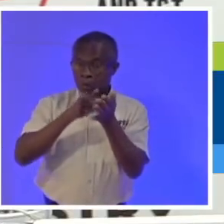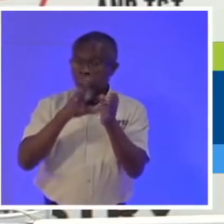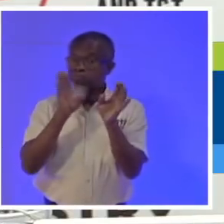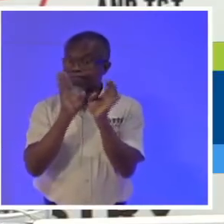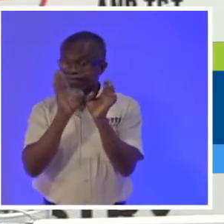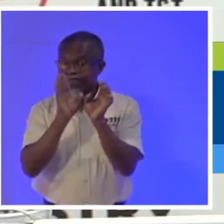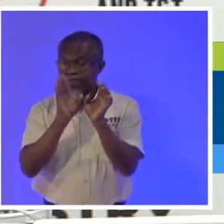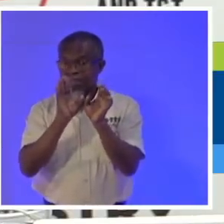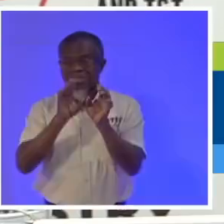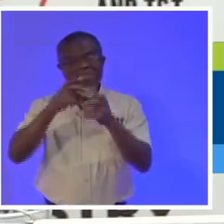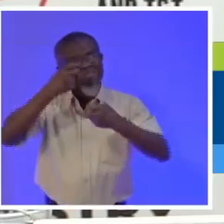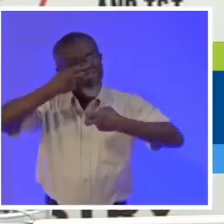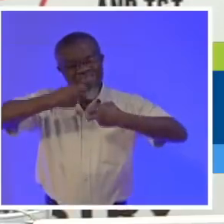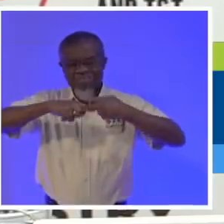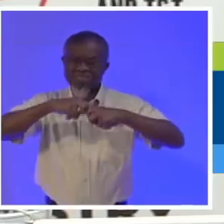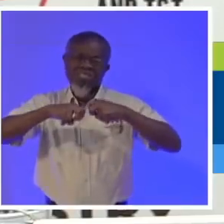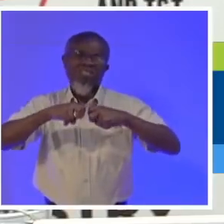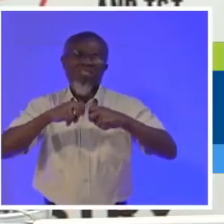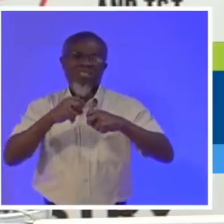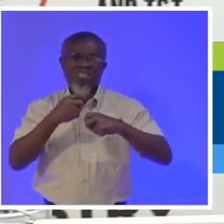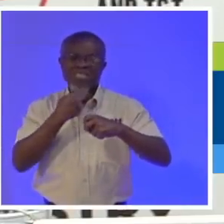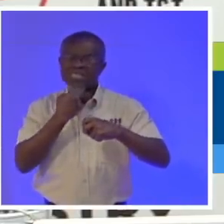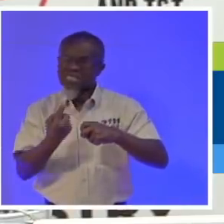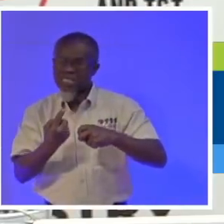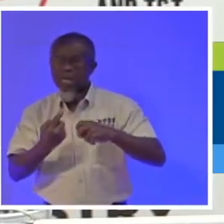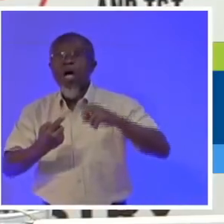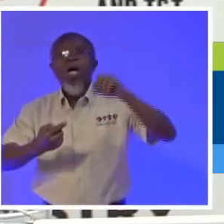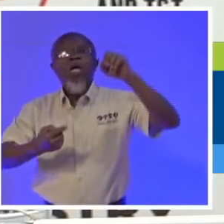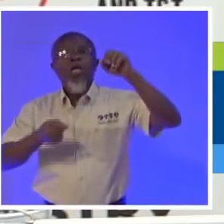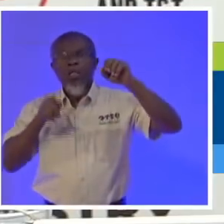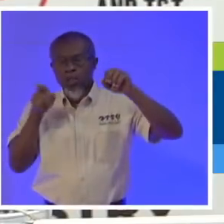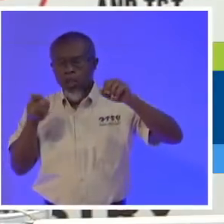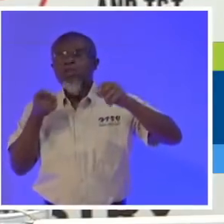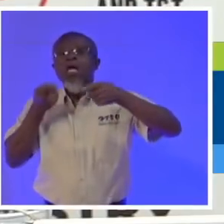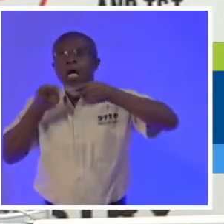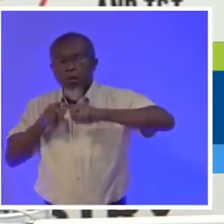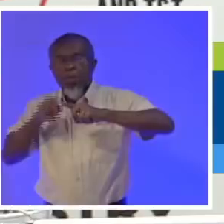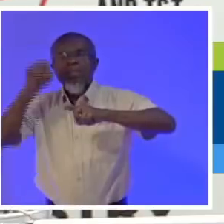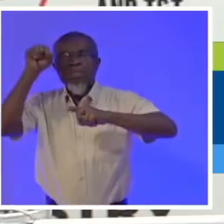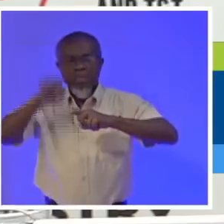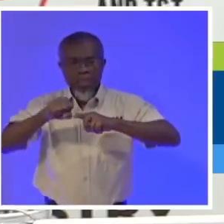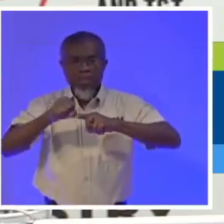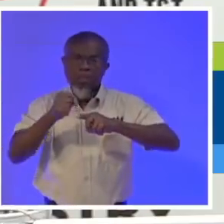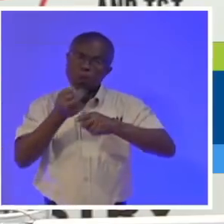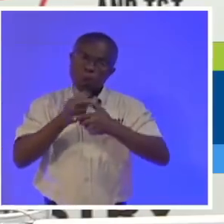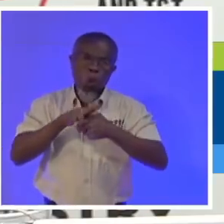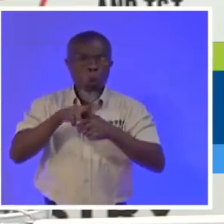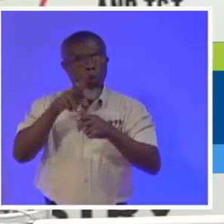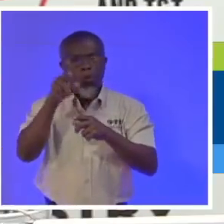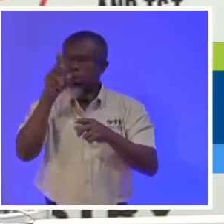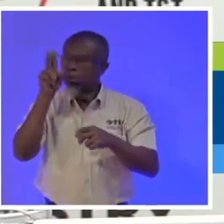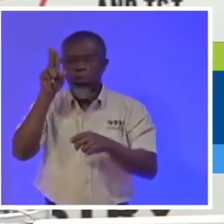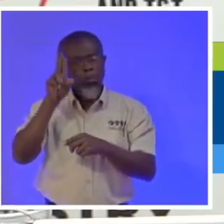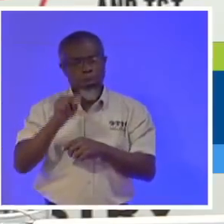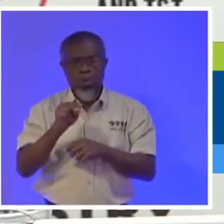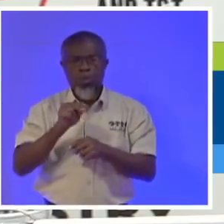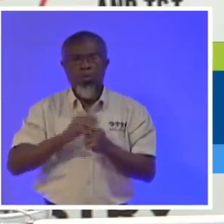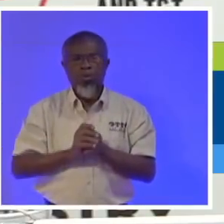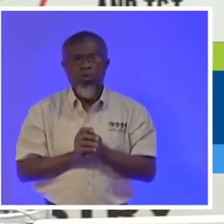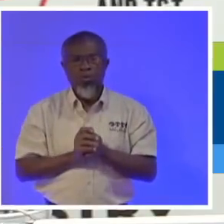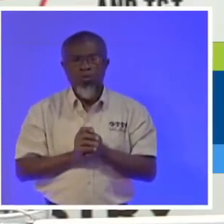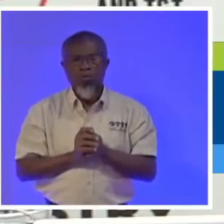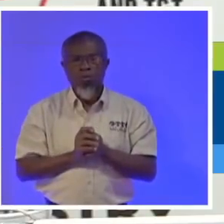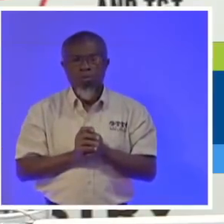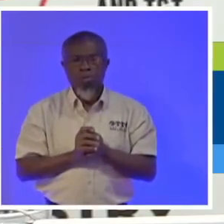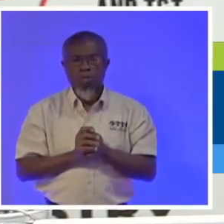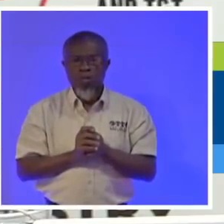made. Whether the claim is that the vaccine did A, B, or C, or whether the healthcare professionals did not do